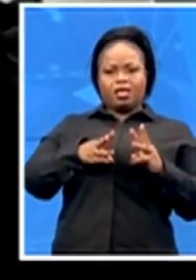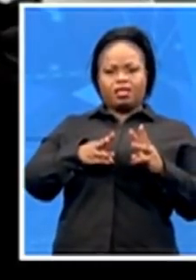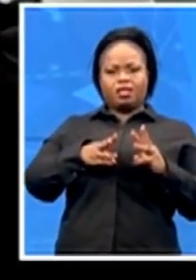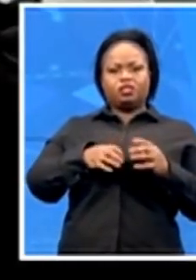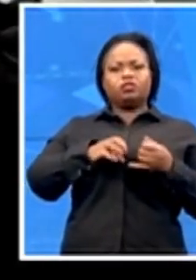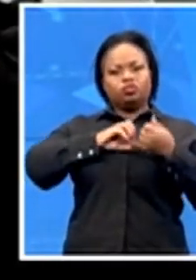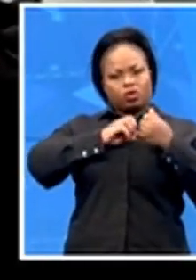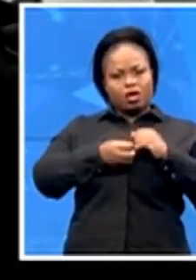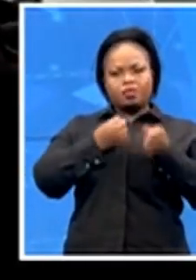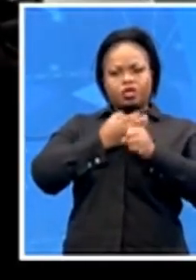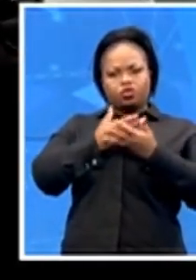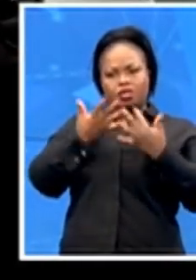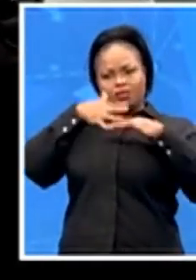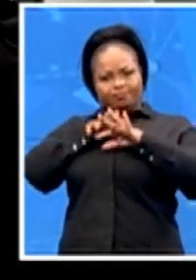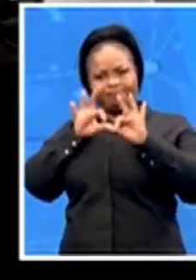that